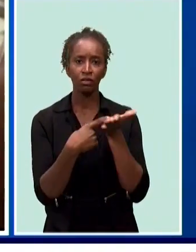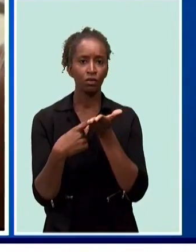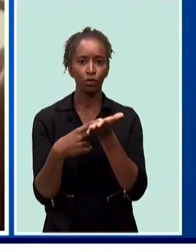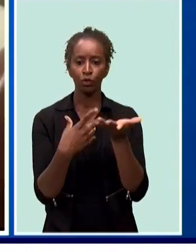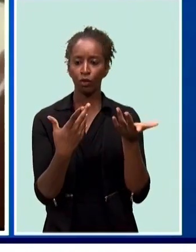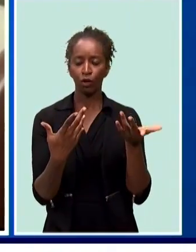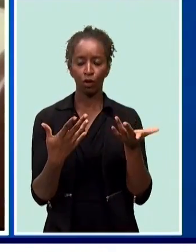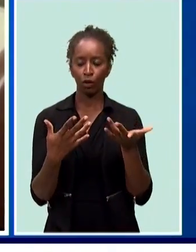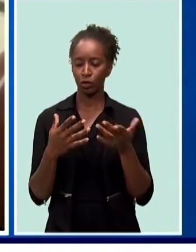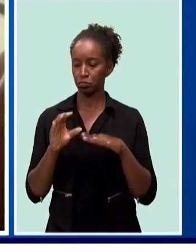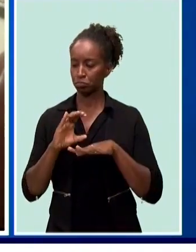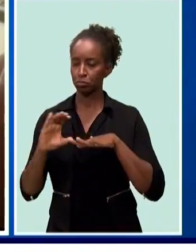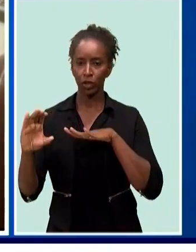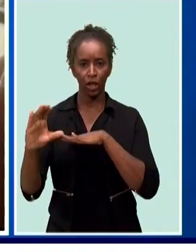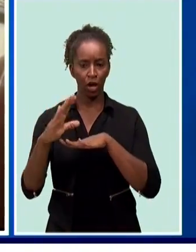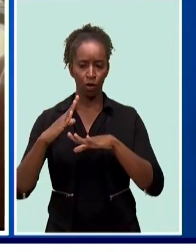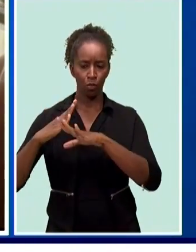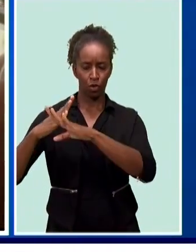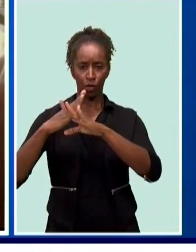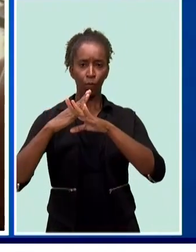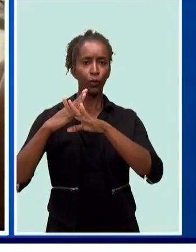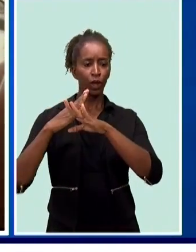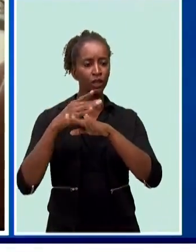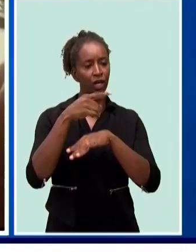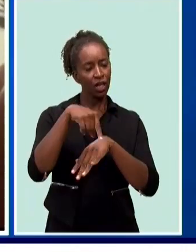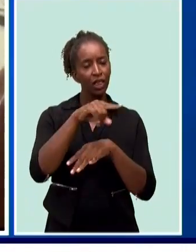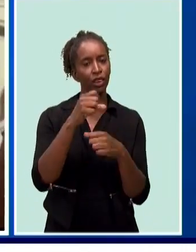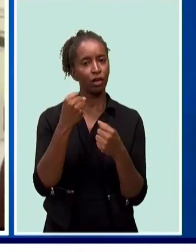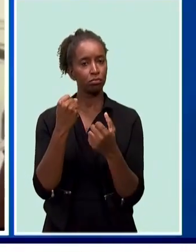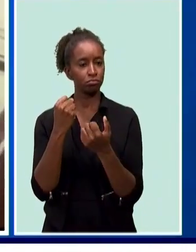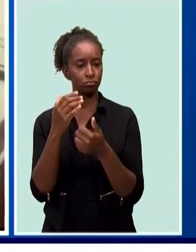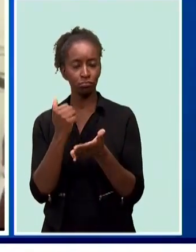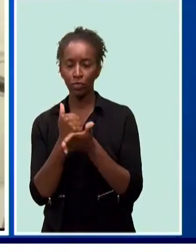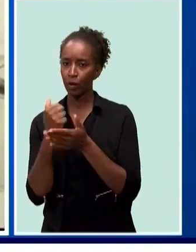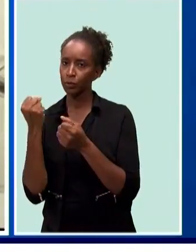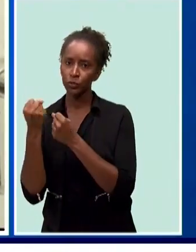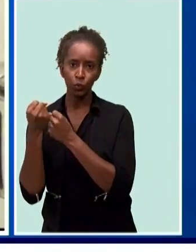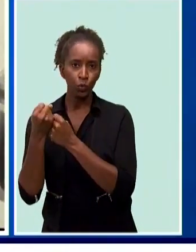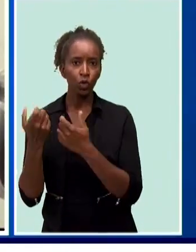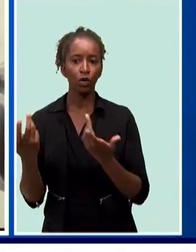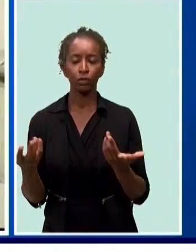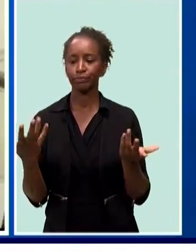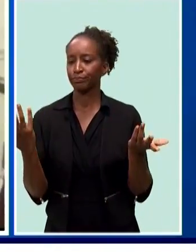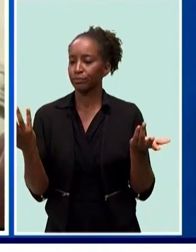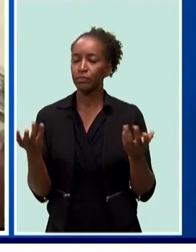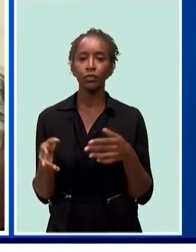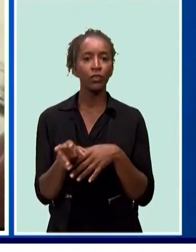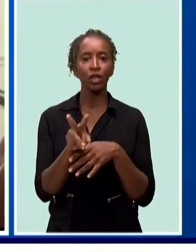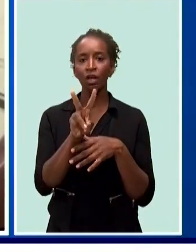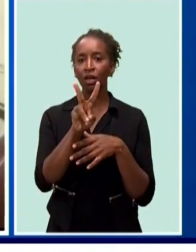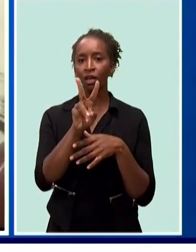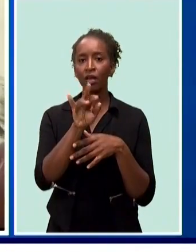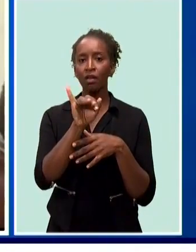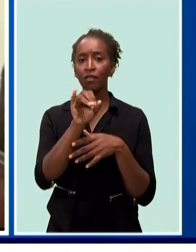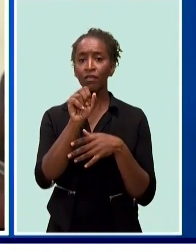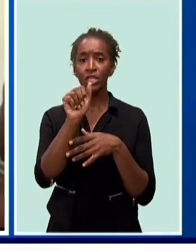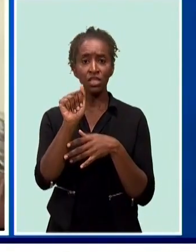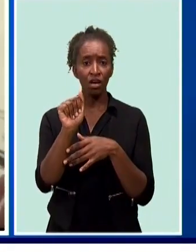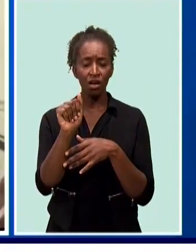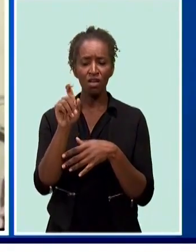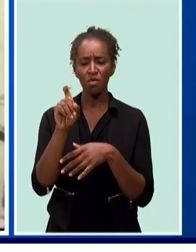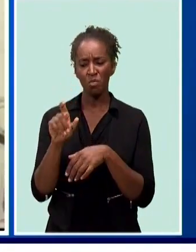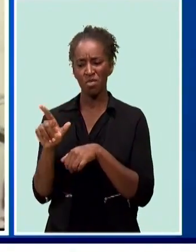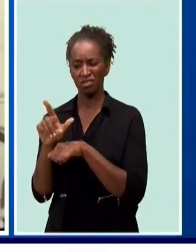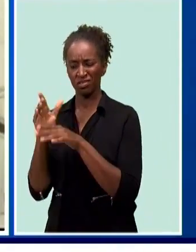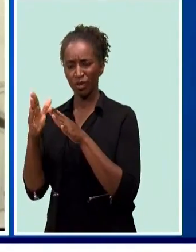strengthen security in the region, and particularly here in St. Lucia, were discussed. Visas. So the fact that St. Lucians are having to